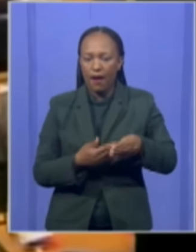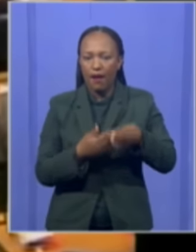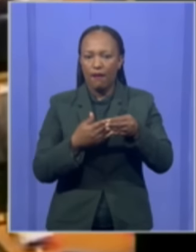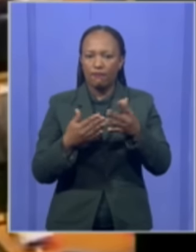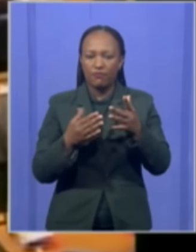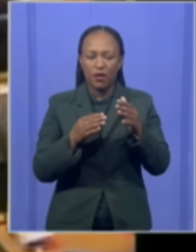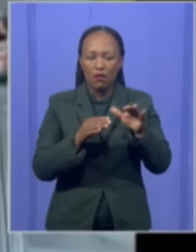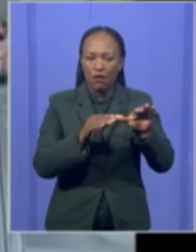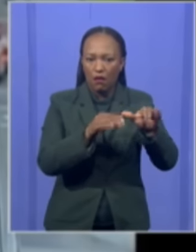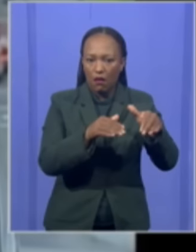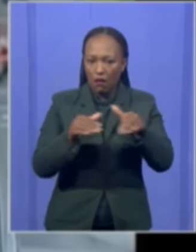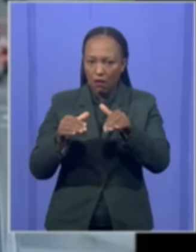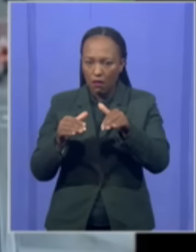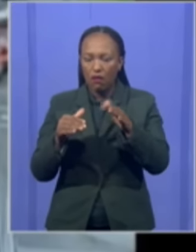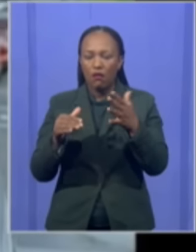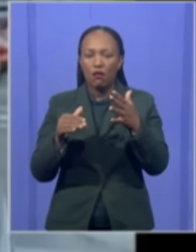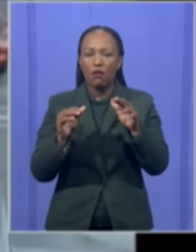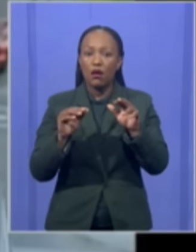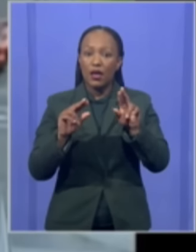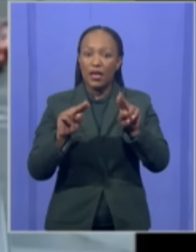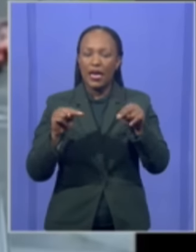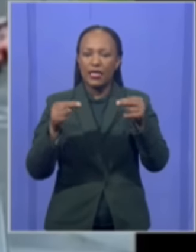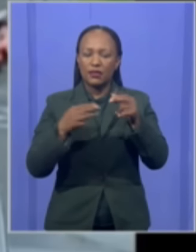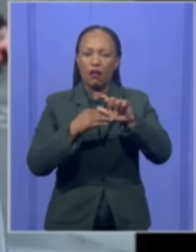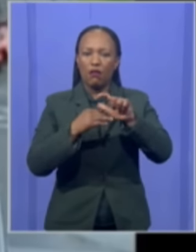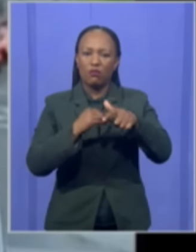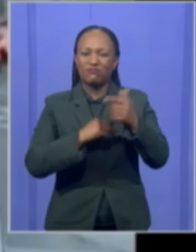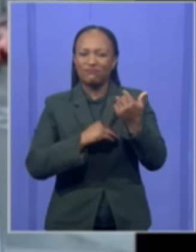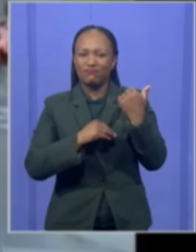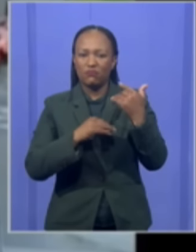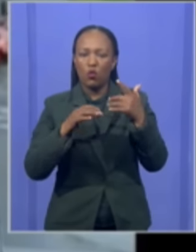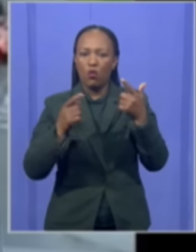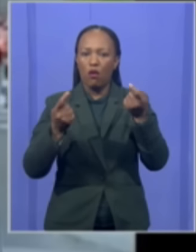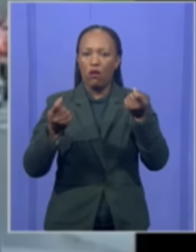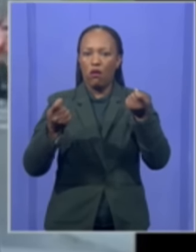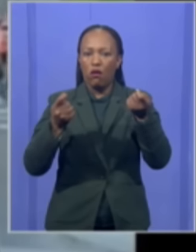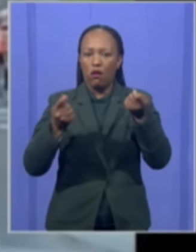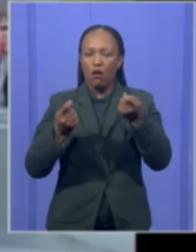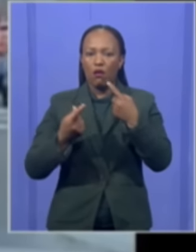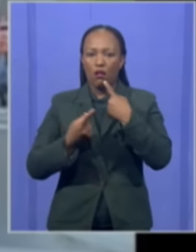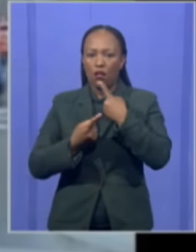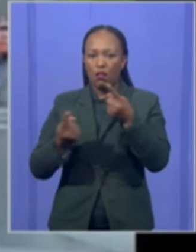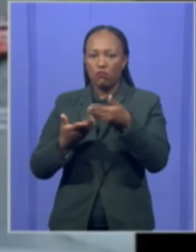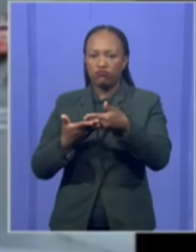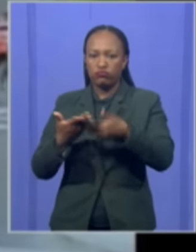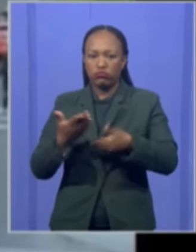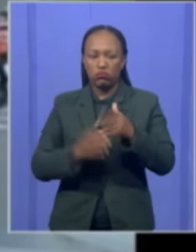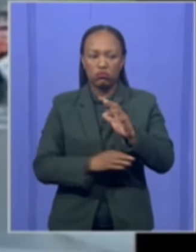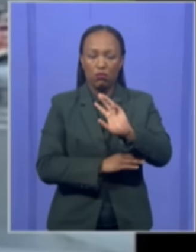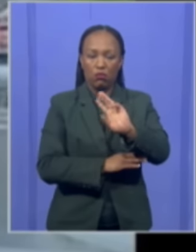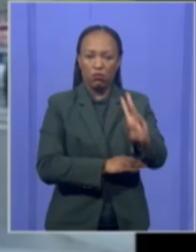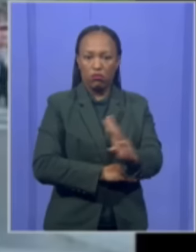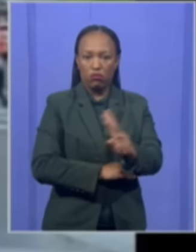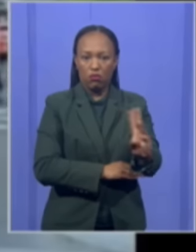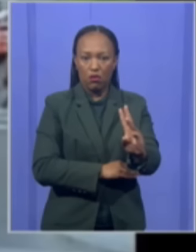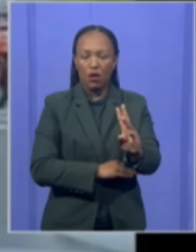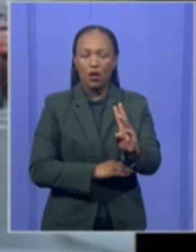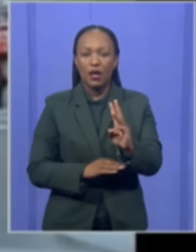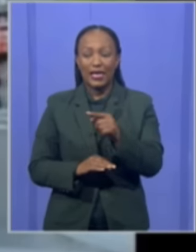akaretša le ba African National Congress mokgatlo o be o buša le ka nako ela Manchester statement ya go ba gala le ena mogalo bo wa ga